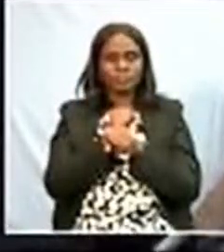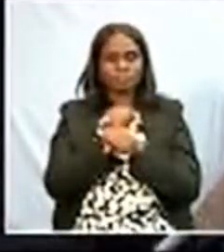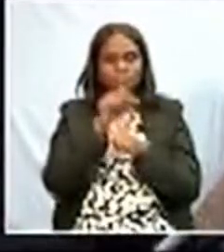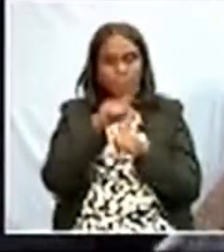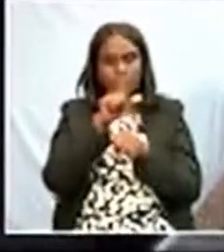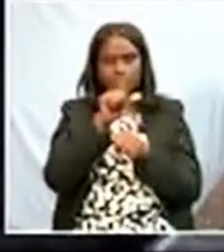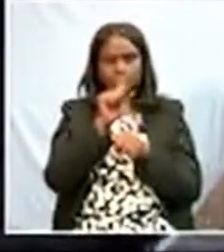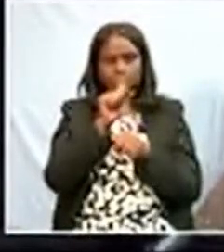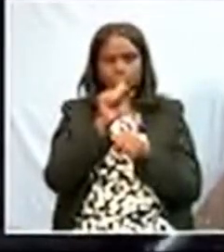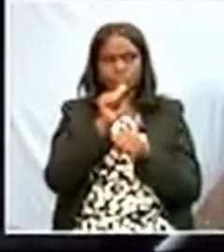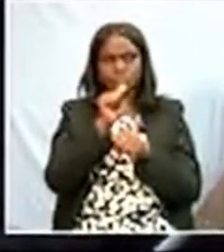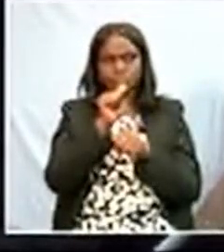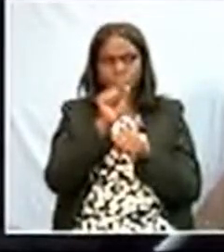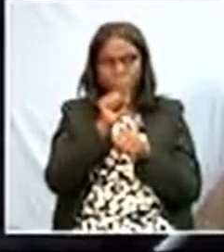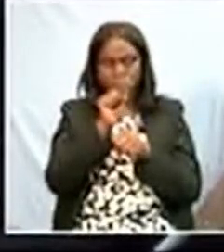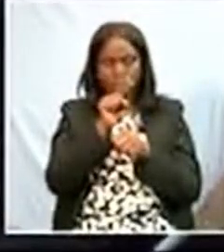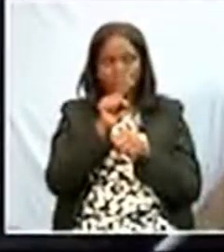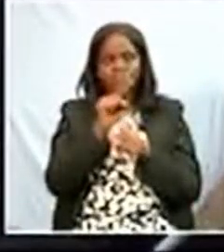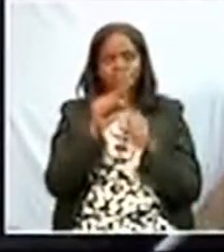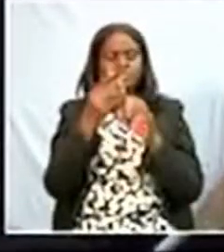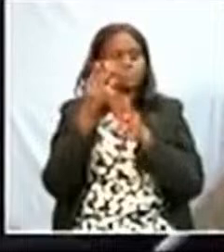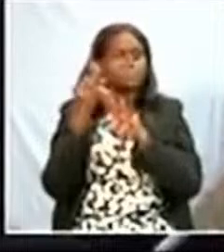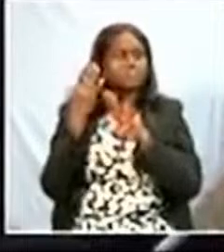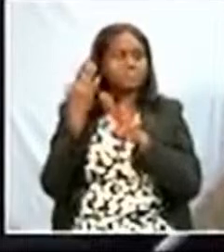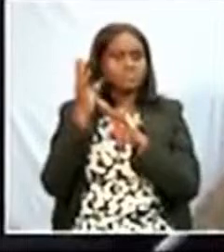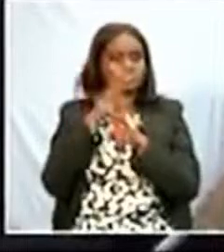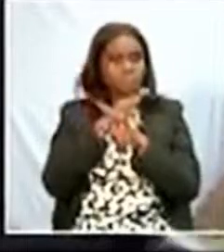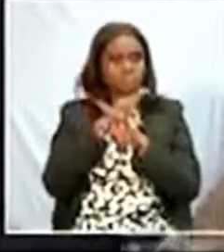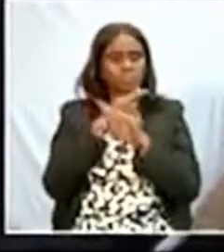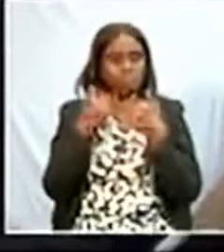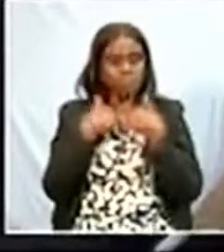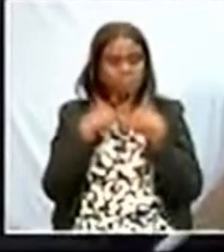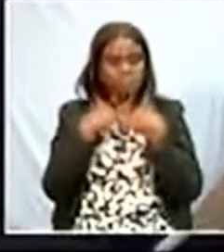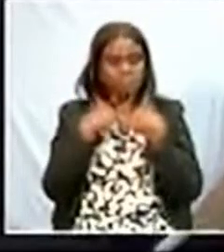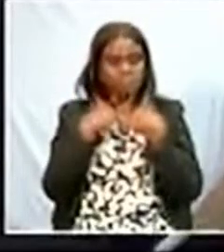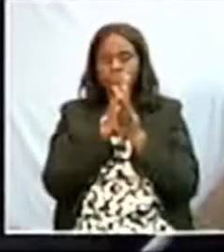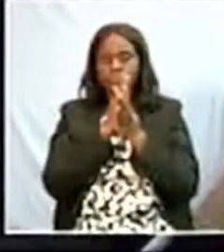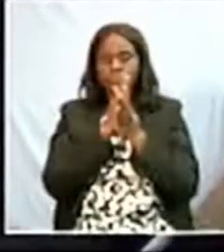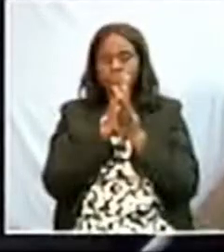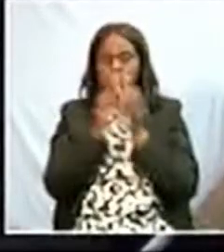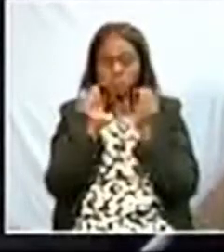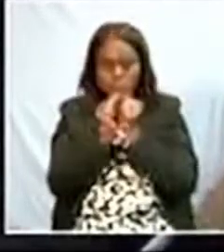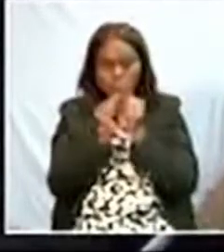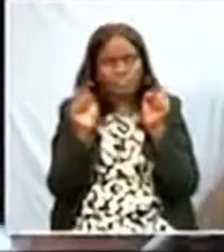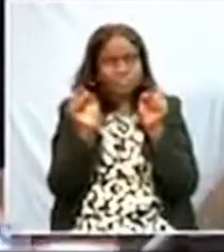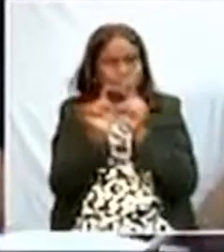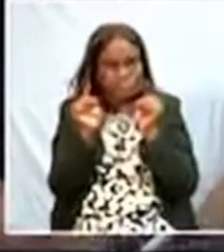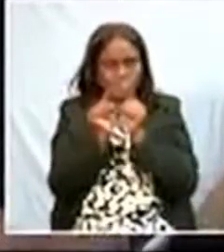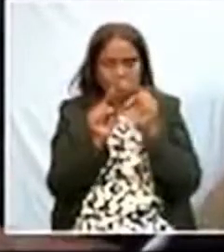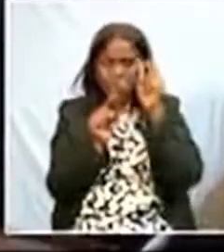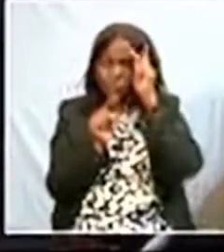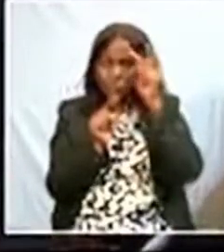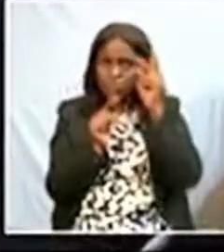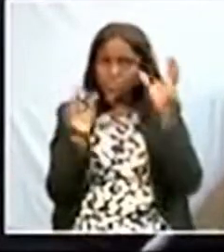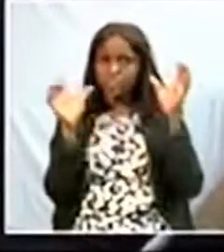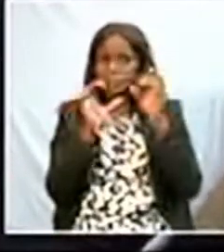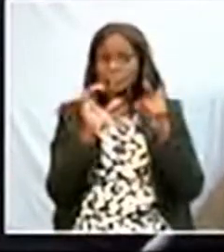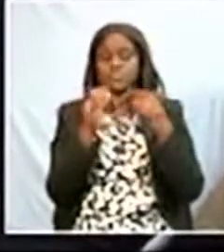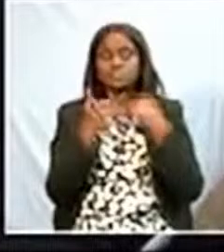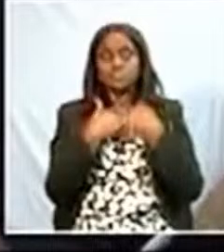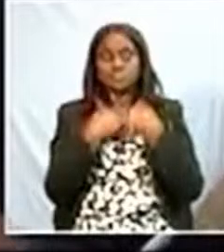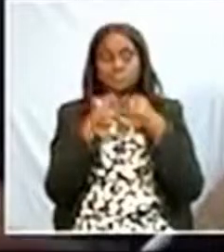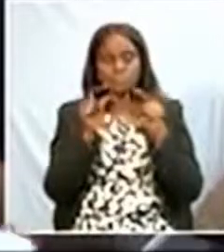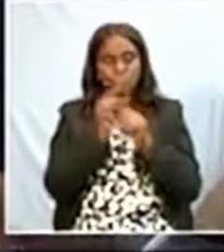Platinex. This Platinex area has a contract with the same Kitwe City Council,